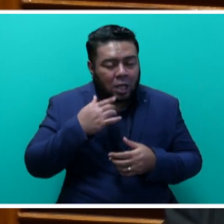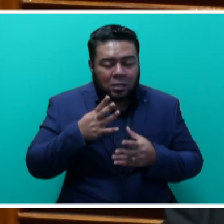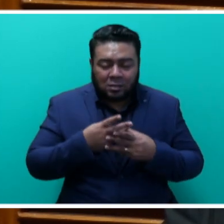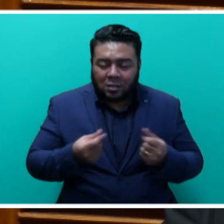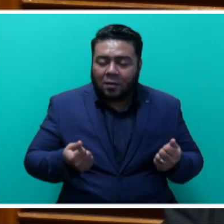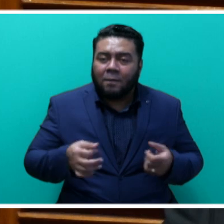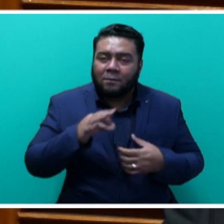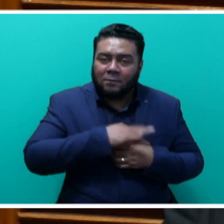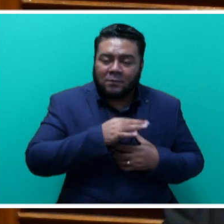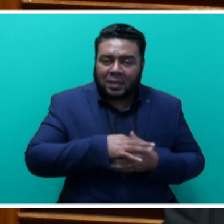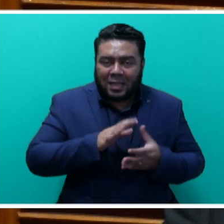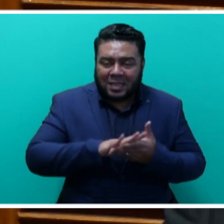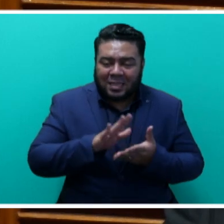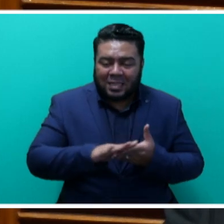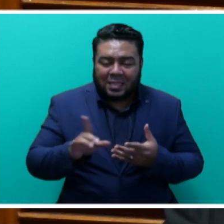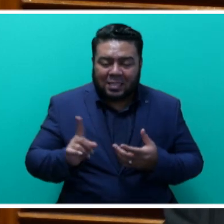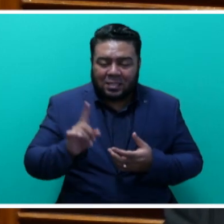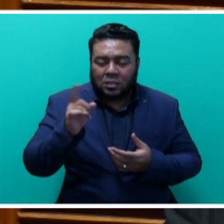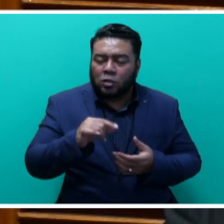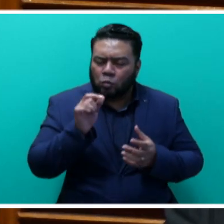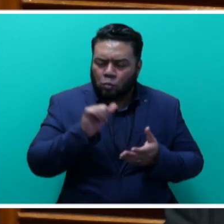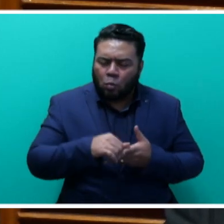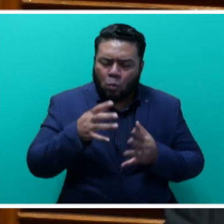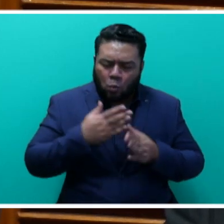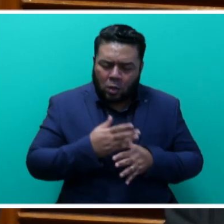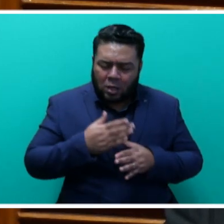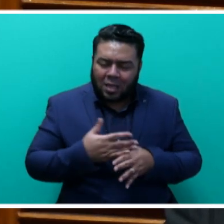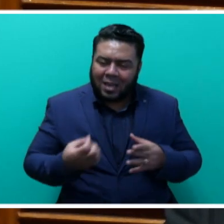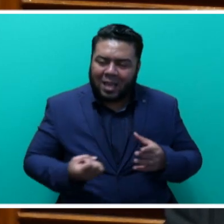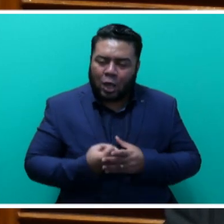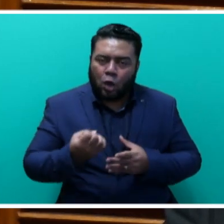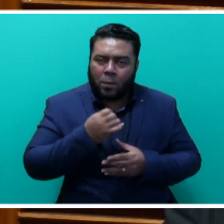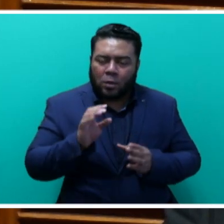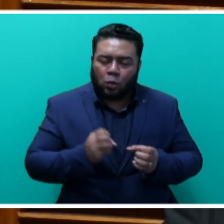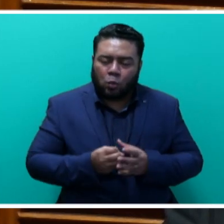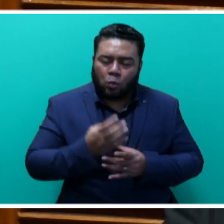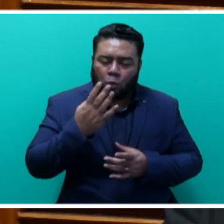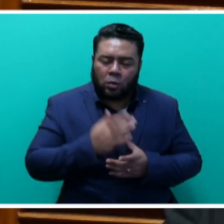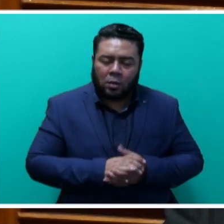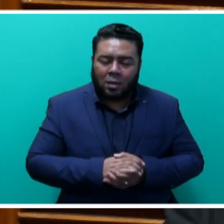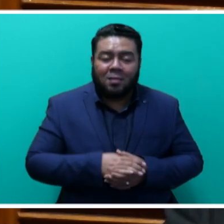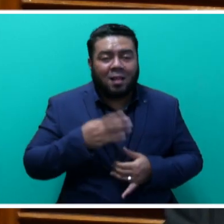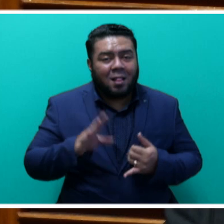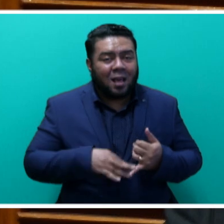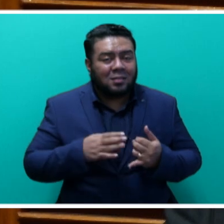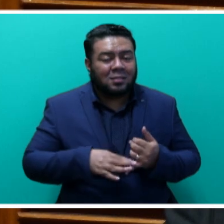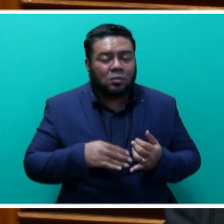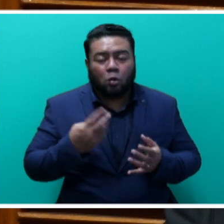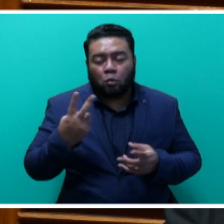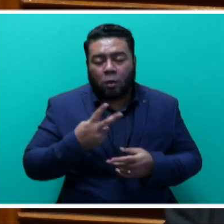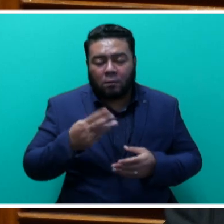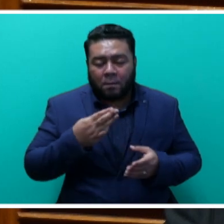affordable and clean energy, and decent work and economic growth, Mr. Speaker, sir. In the last 12 months, the Ministry was